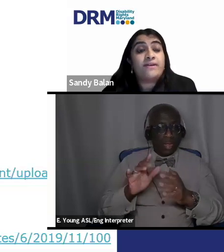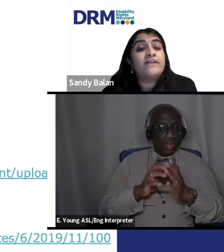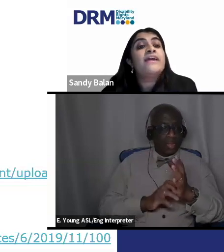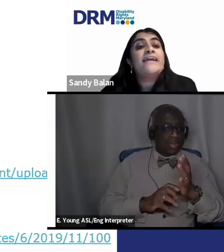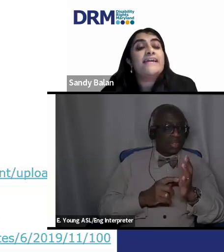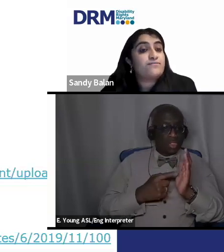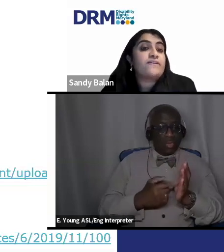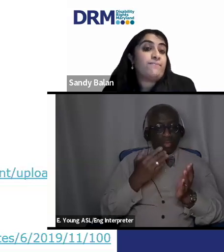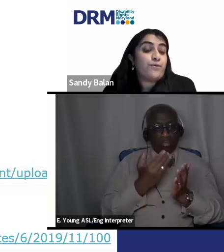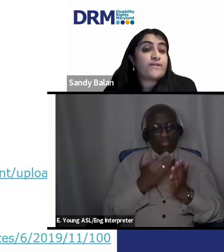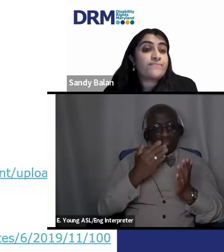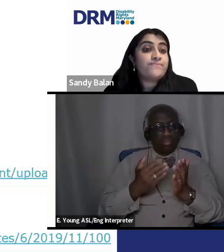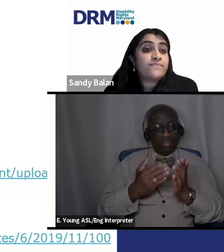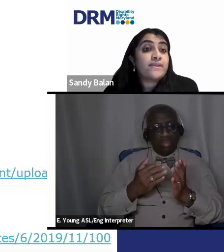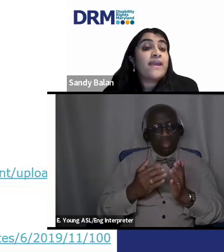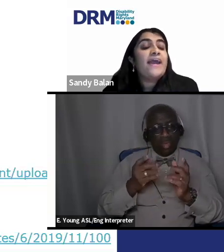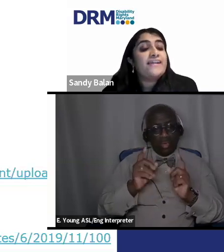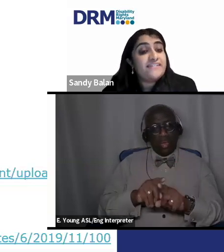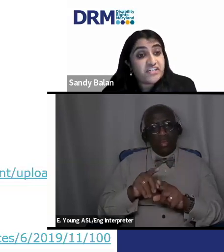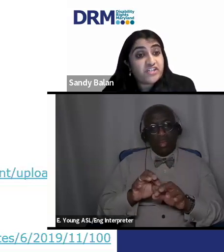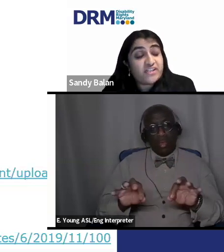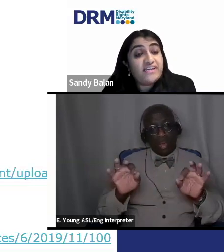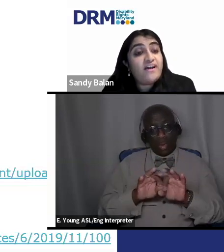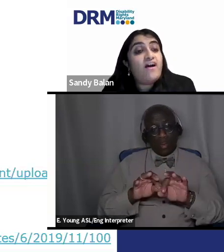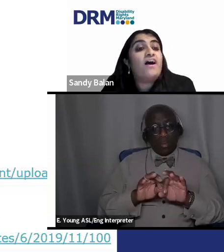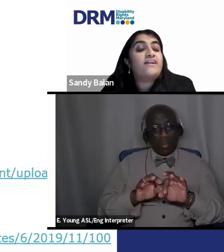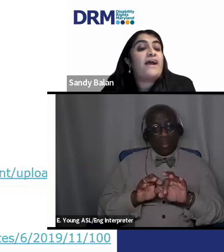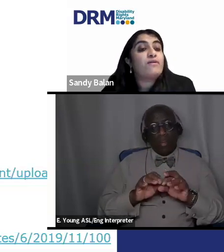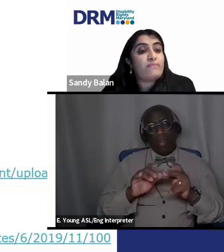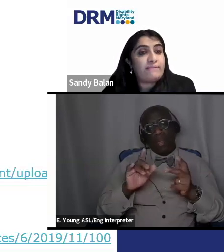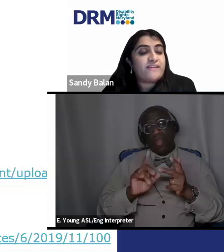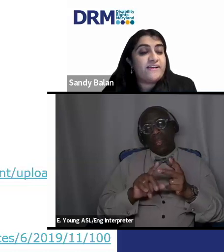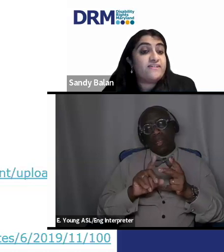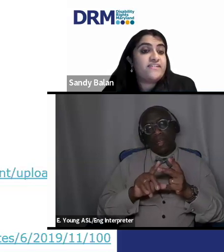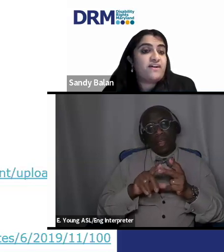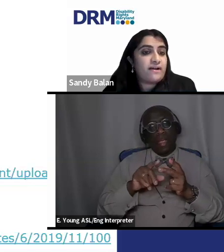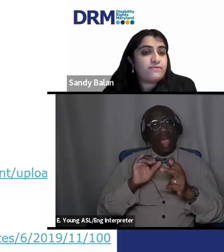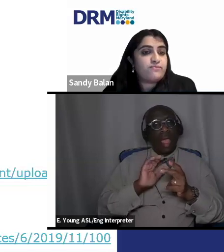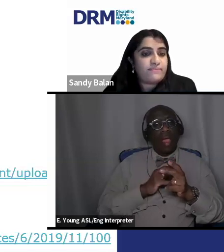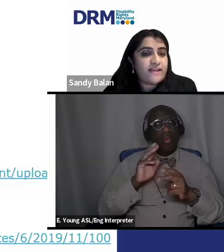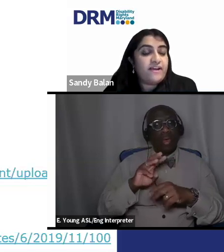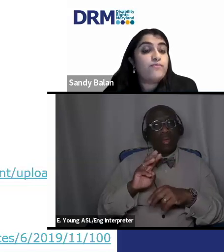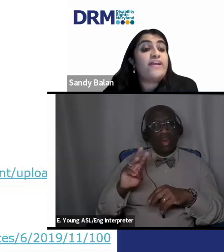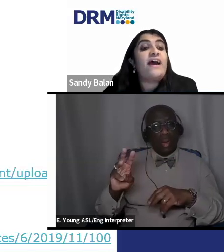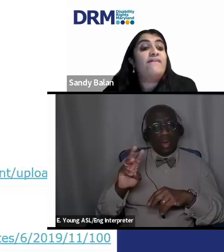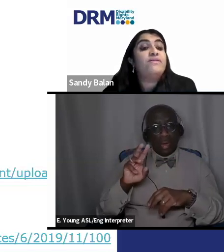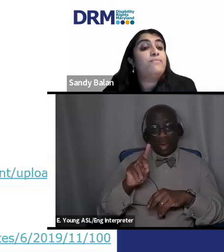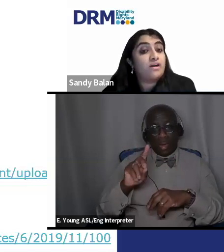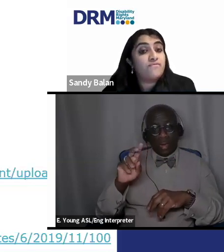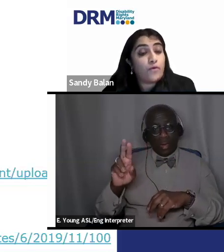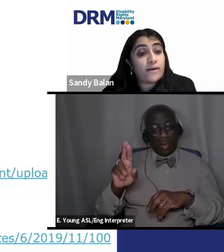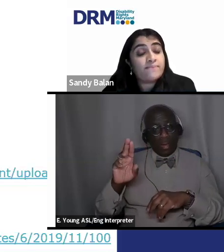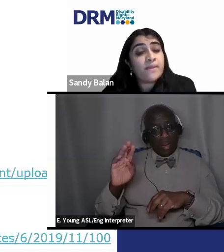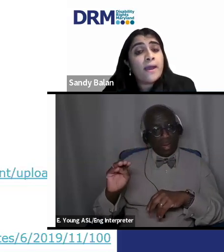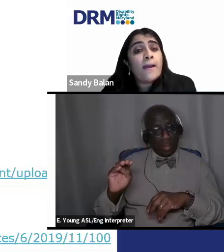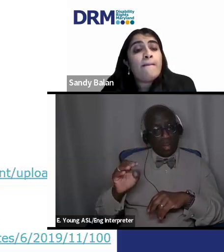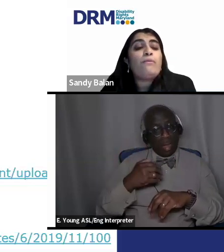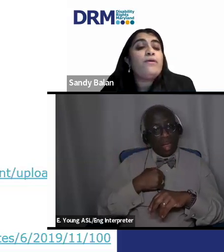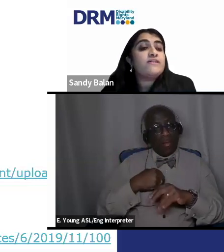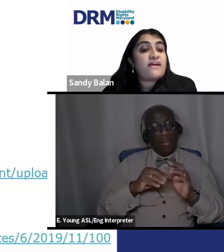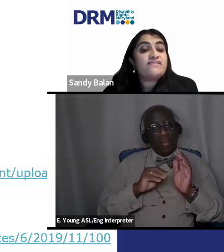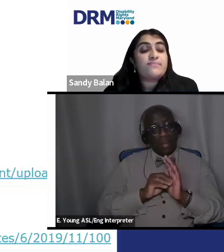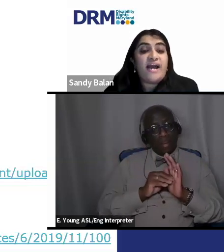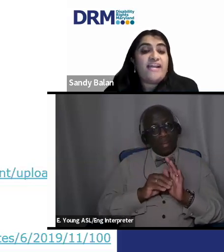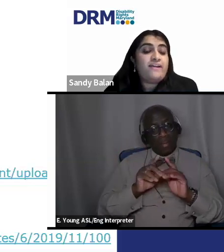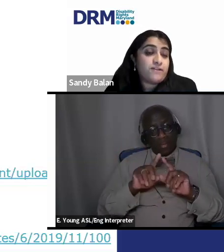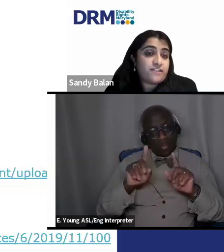of the agreement is really important. And additionally, on our website, on DRM's website, we have the model form,